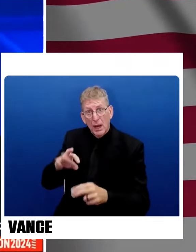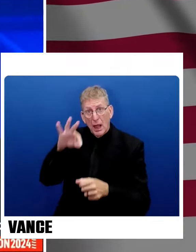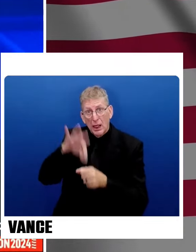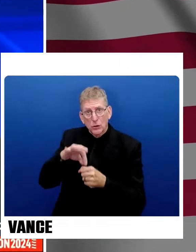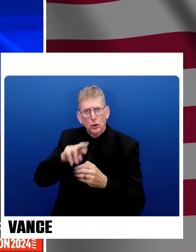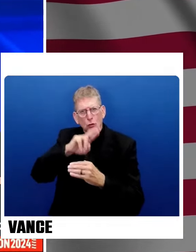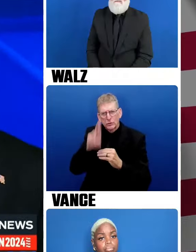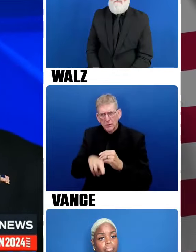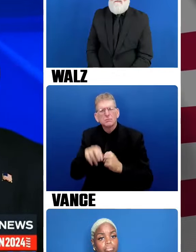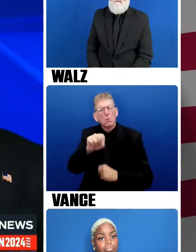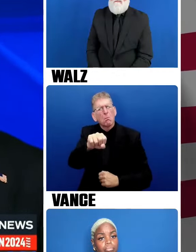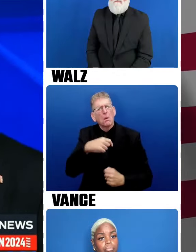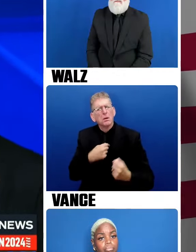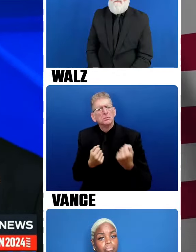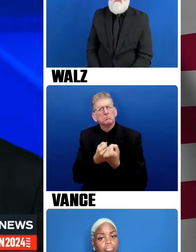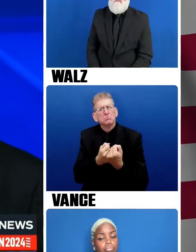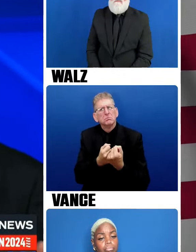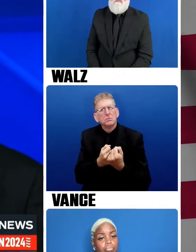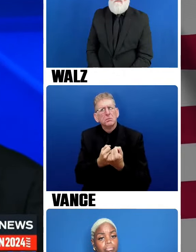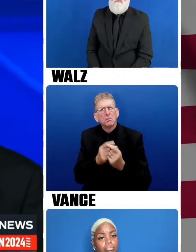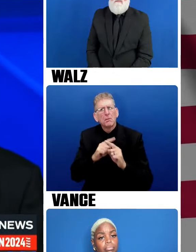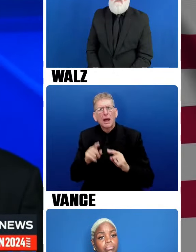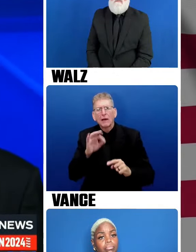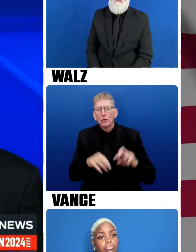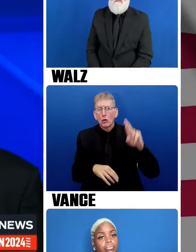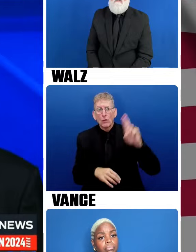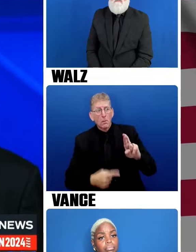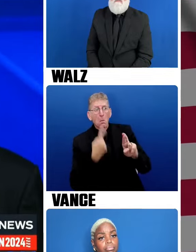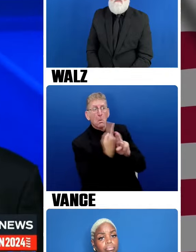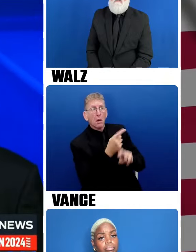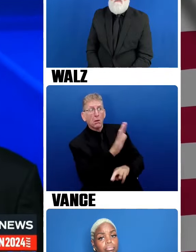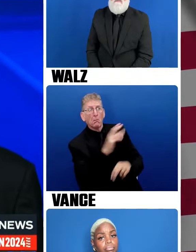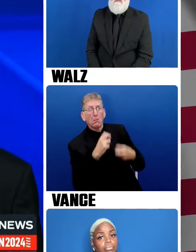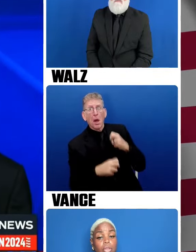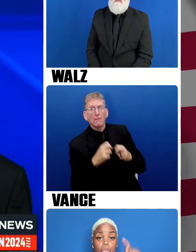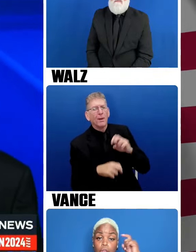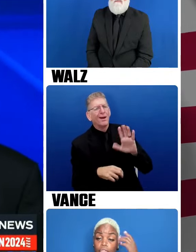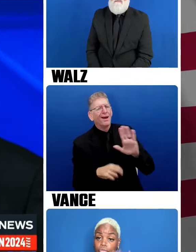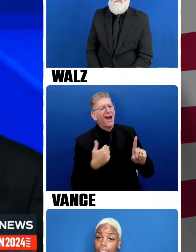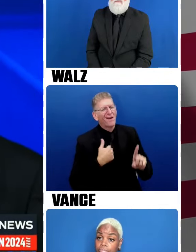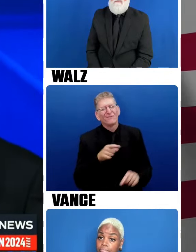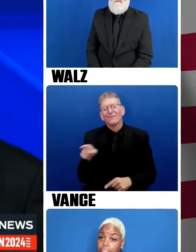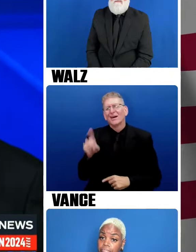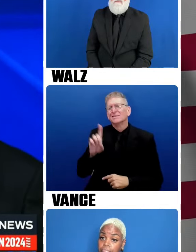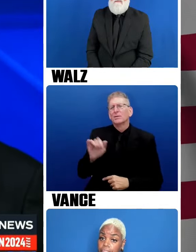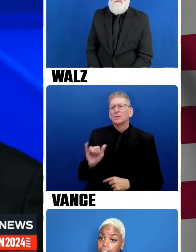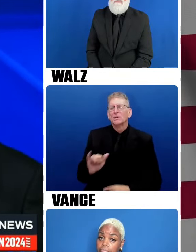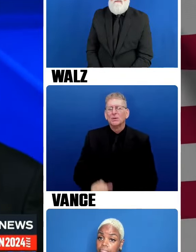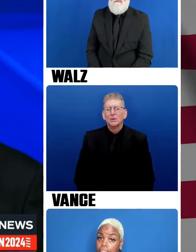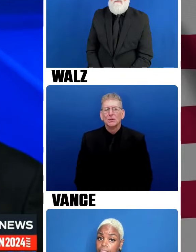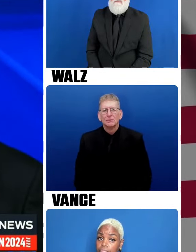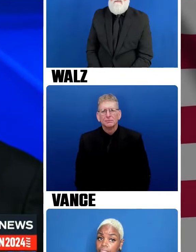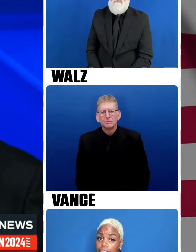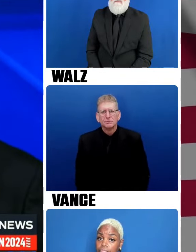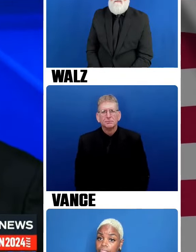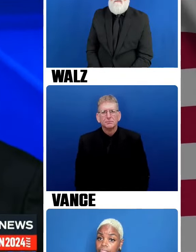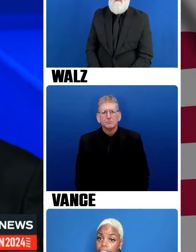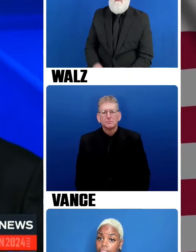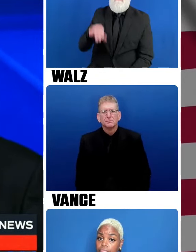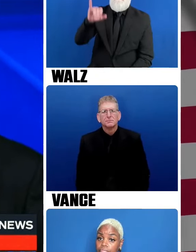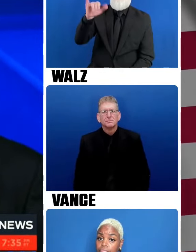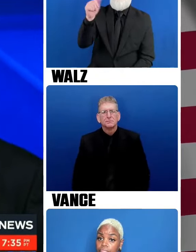I don't buy that. Governor. January 6th was not Facebook ads. And I think a revisionist history on this. Look,